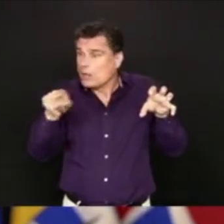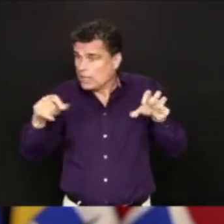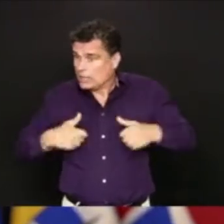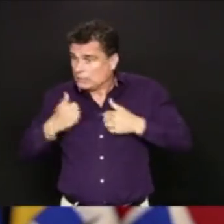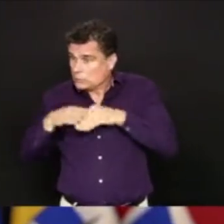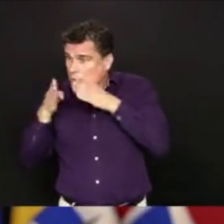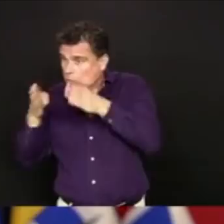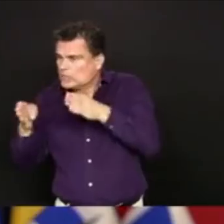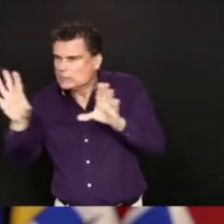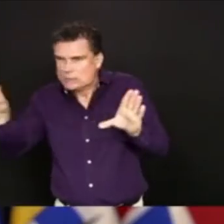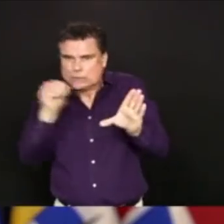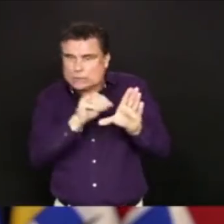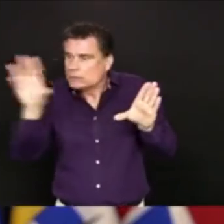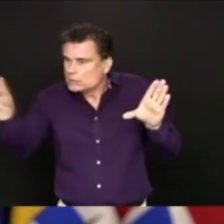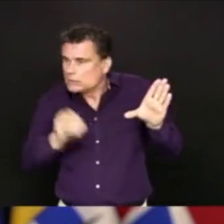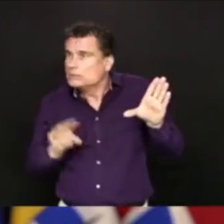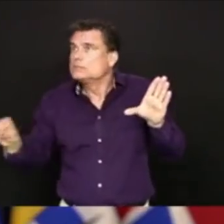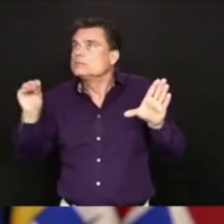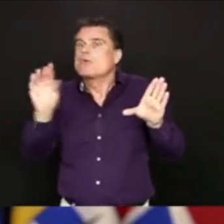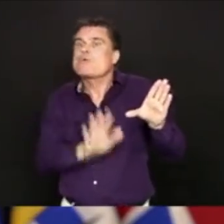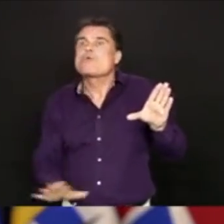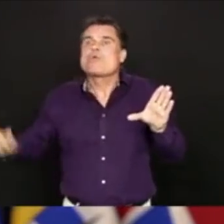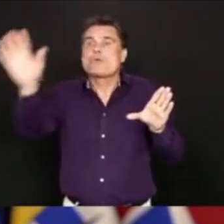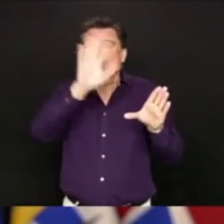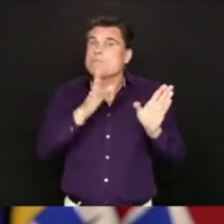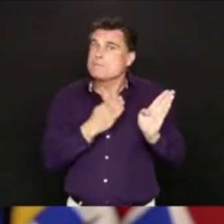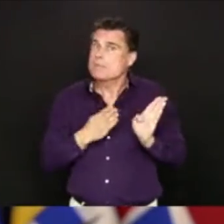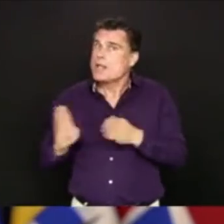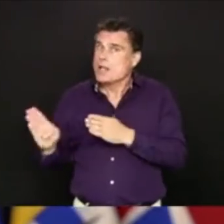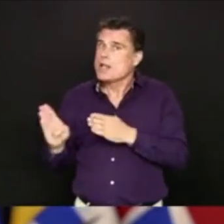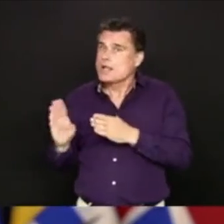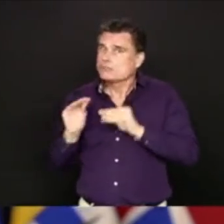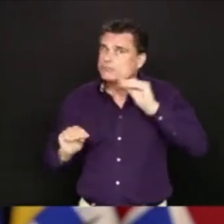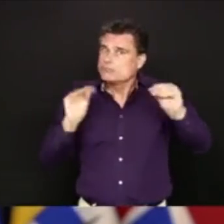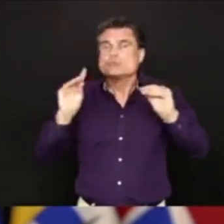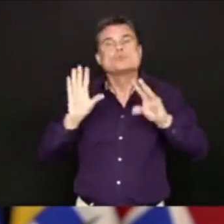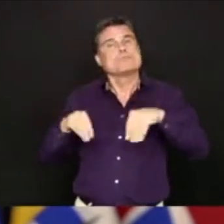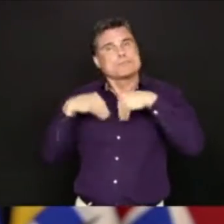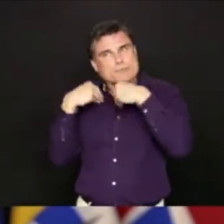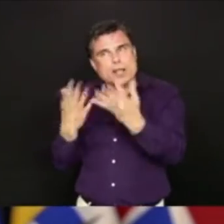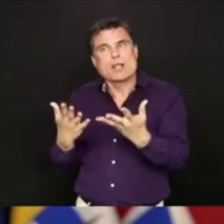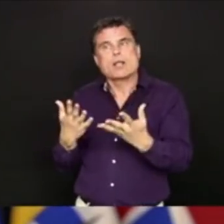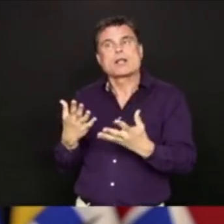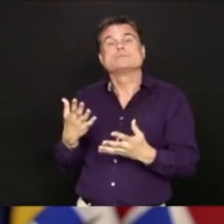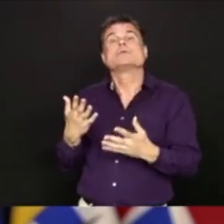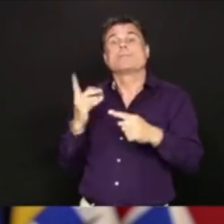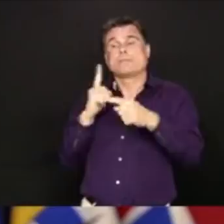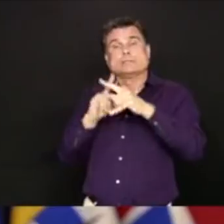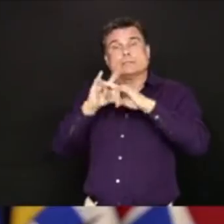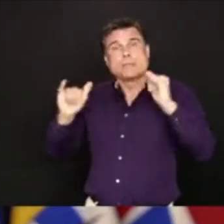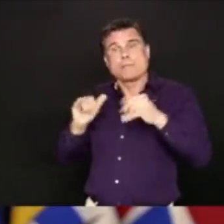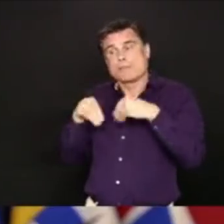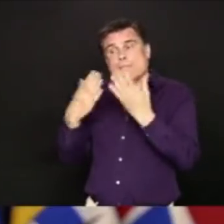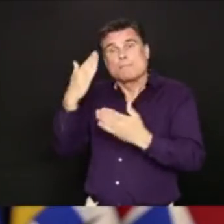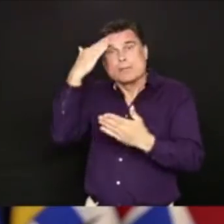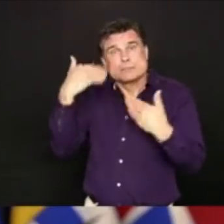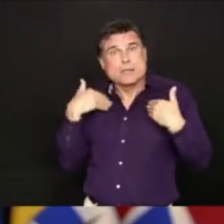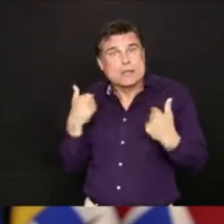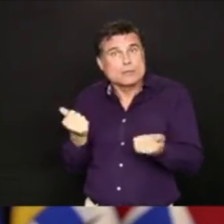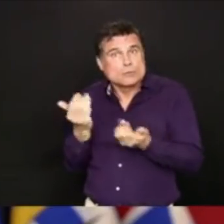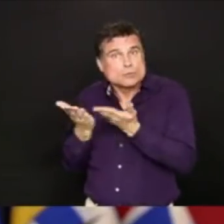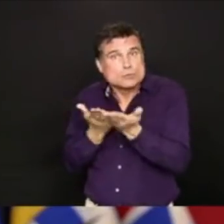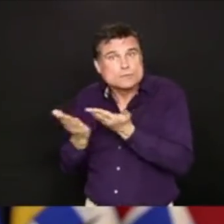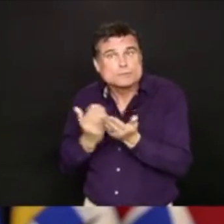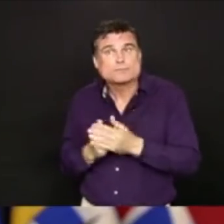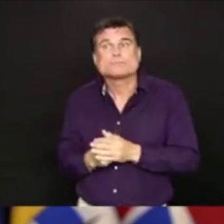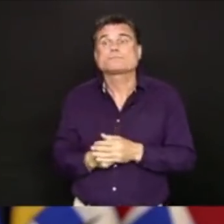but also to ensure that they have the mental health, the physical health, and the social supports that they